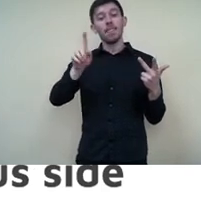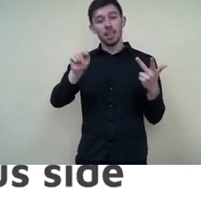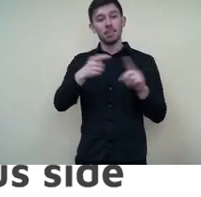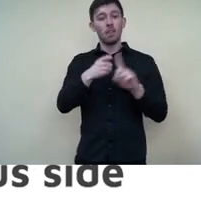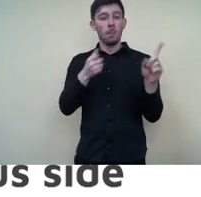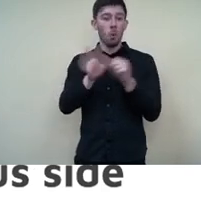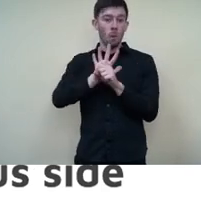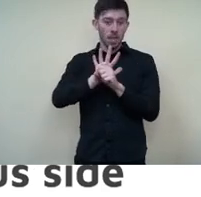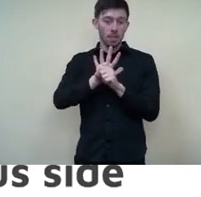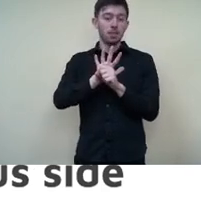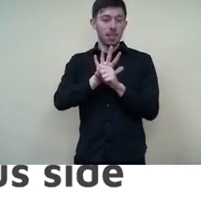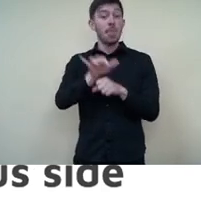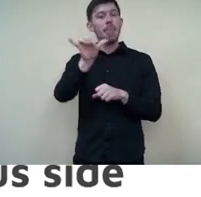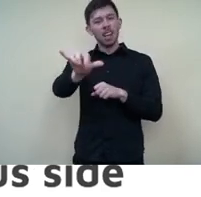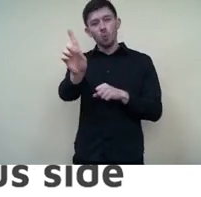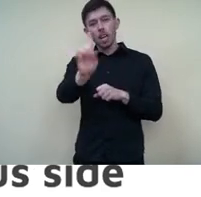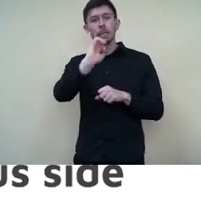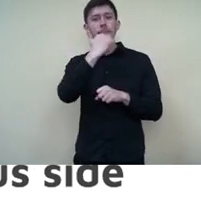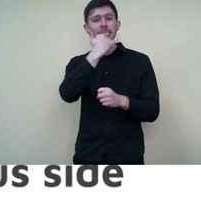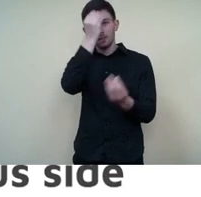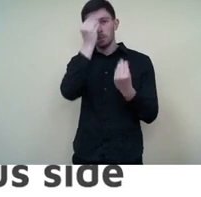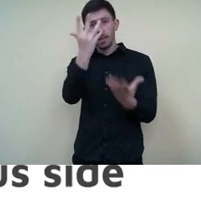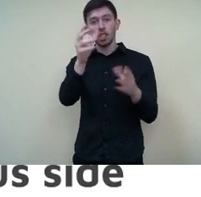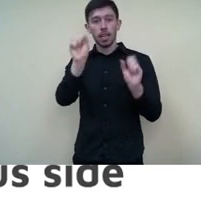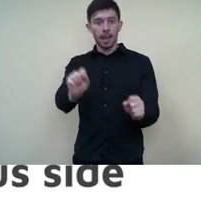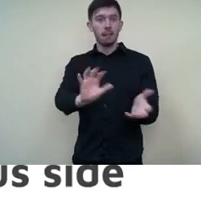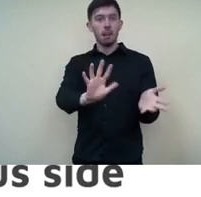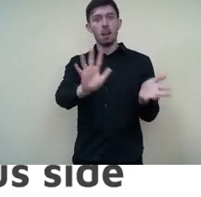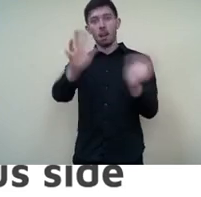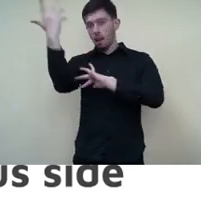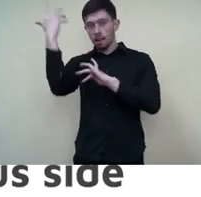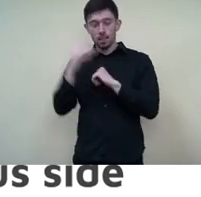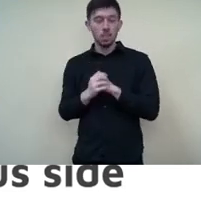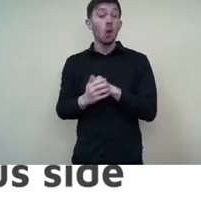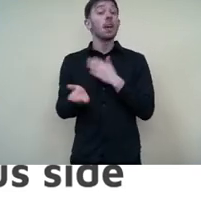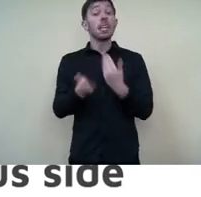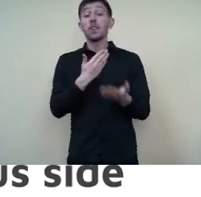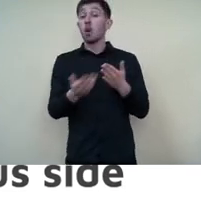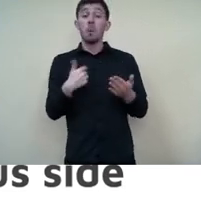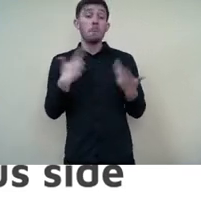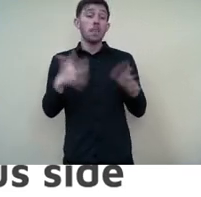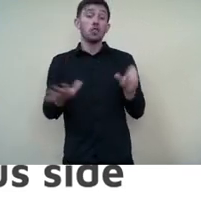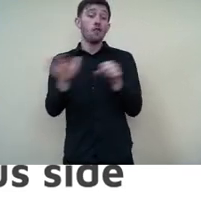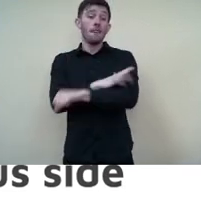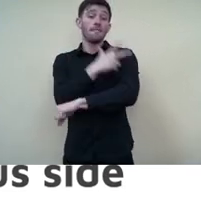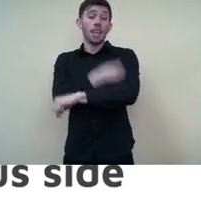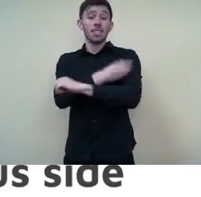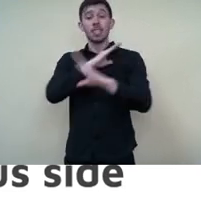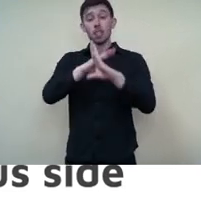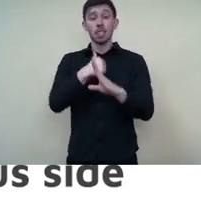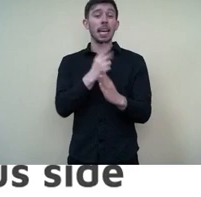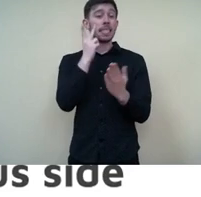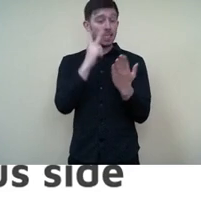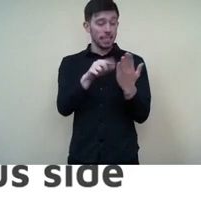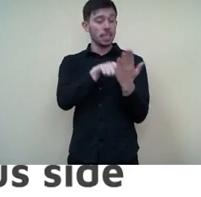think this is where misinformation can really go crazy. And so even though I've been fully vaccinated, I get a lot of notifications